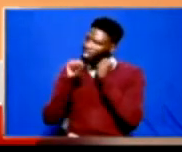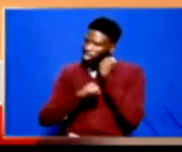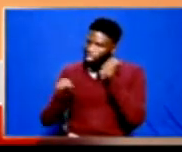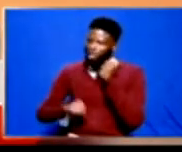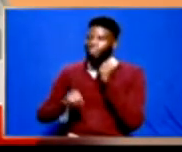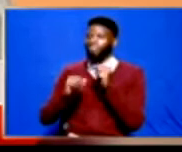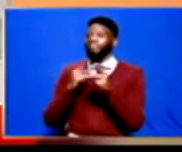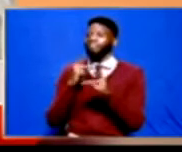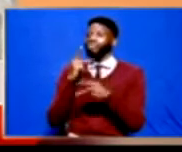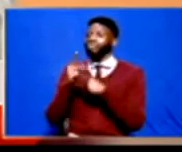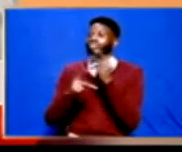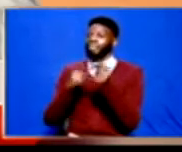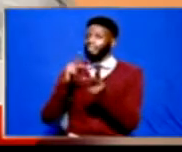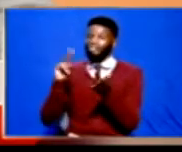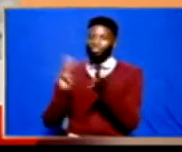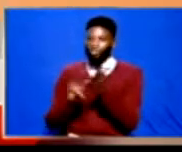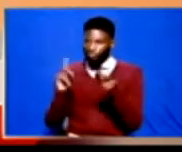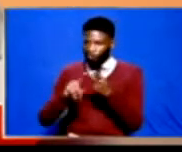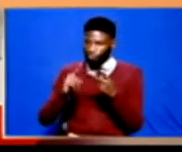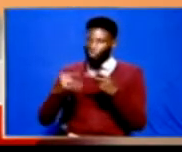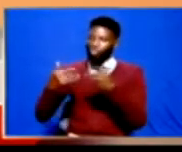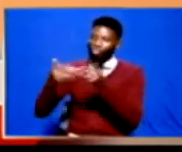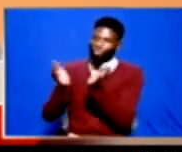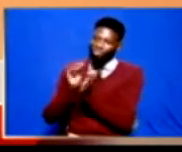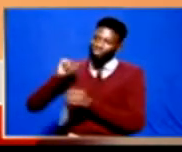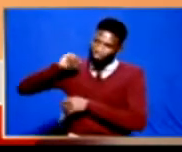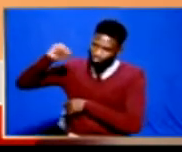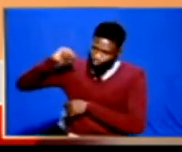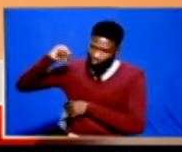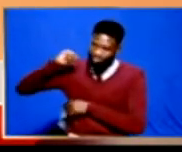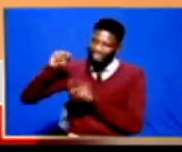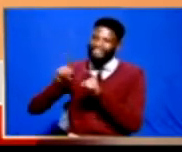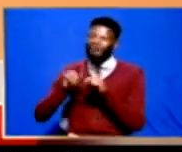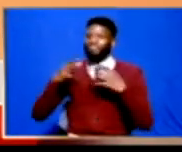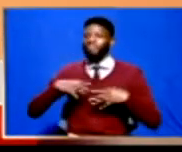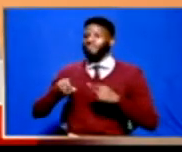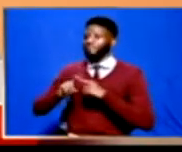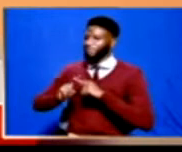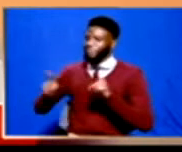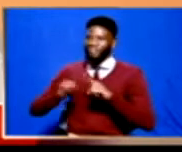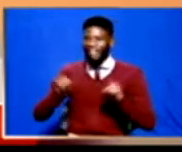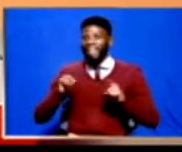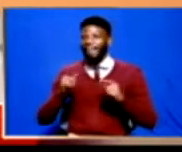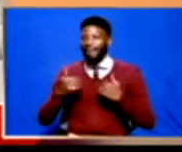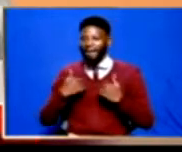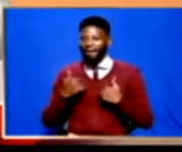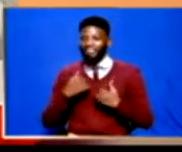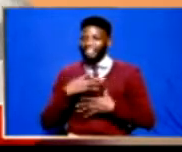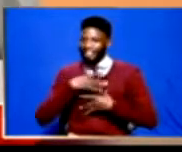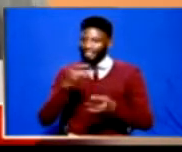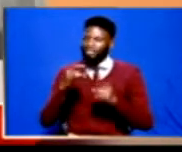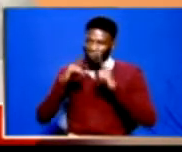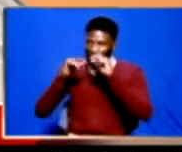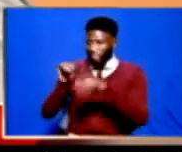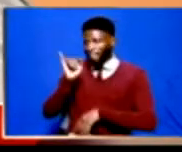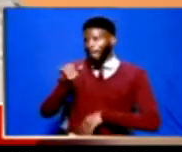communities and the area and, you know, of course, vested interest. And they were saying this was somehow frustrating the efforts